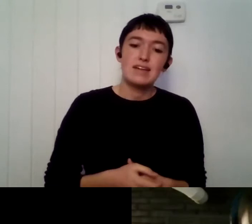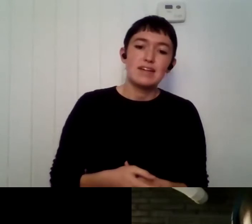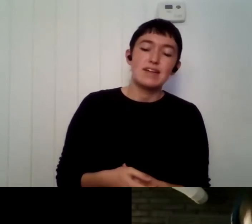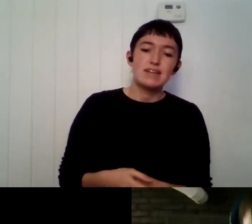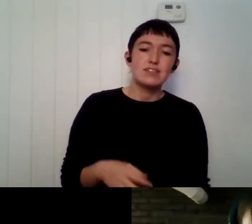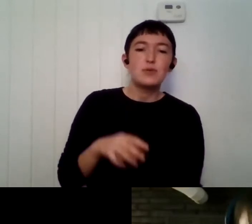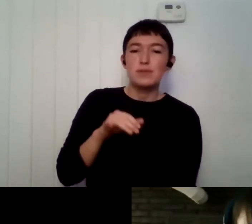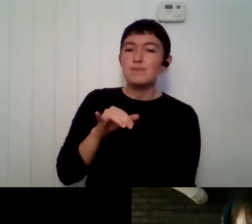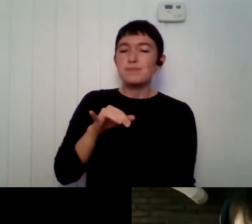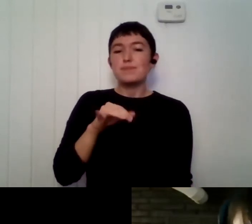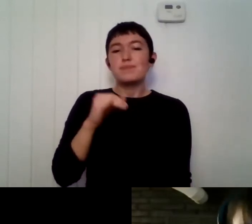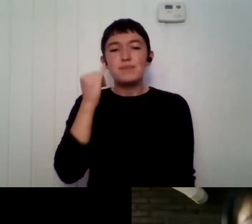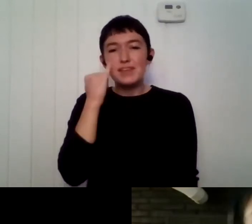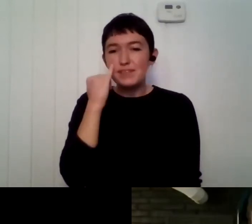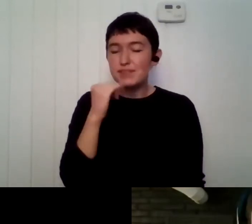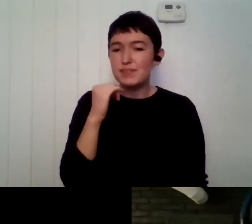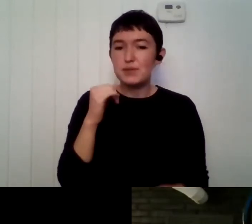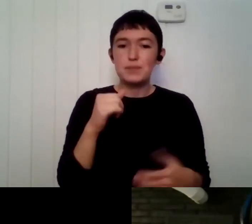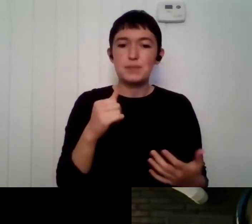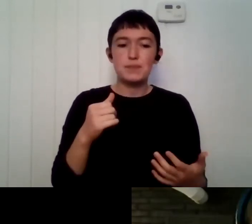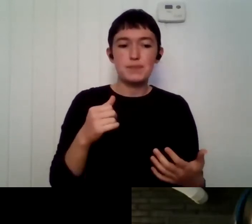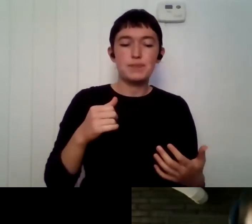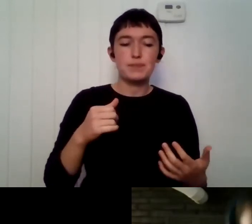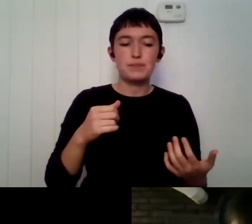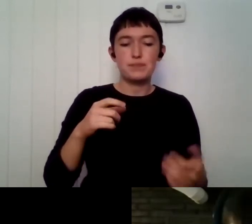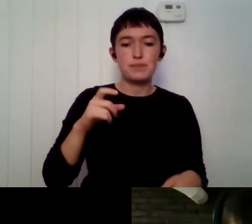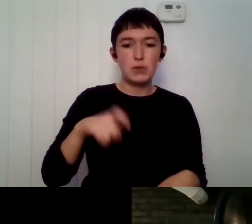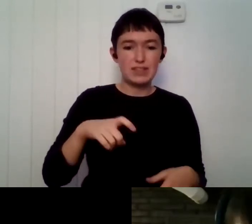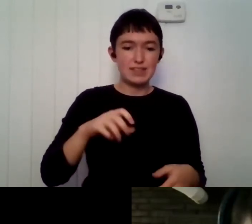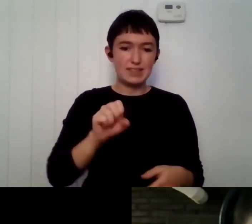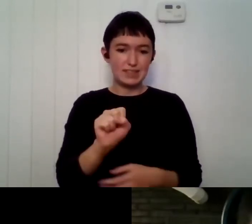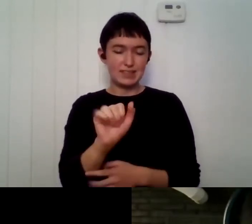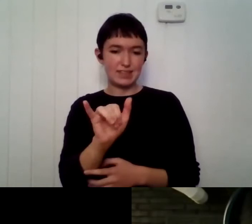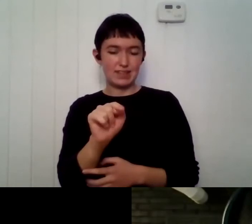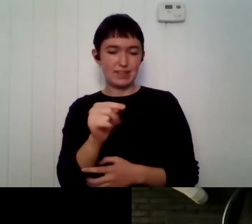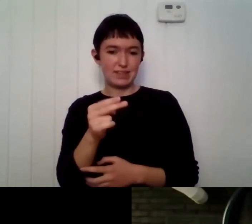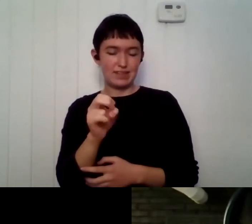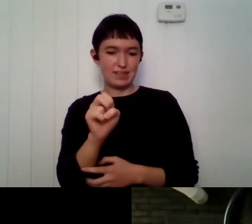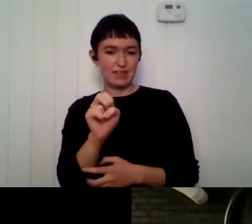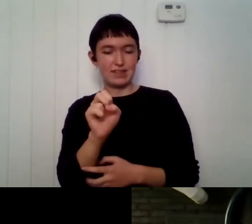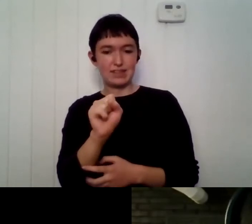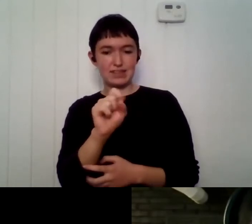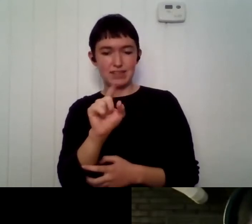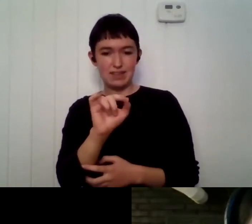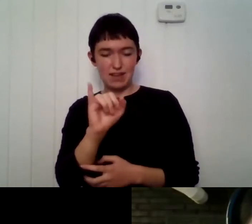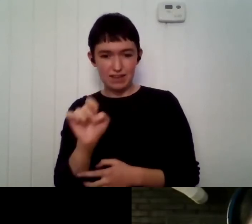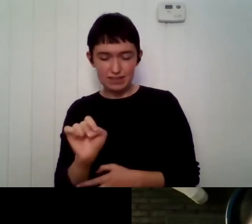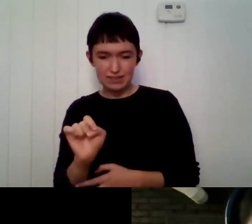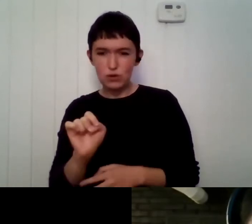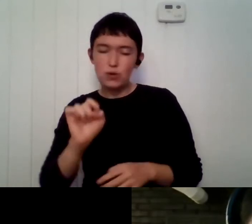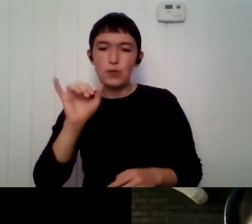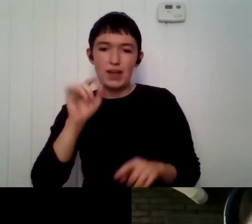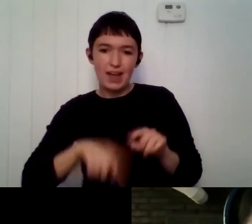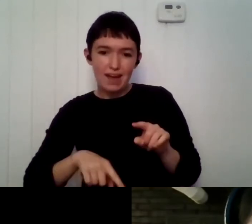that's going to become both more expensive in terms of time and in terms of money. So I would